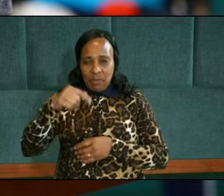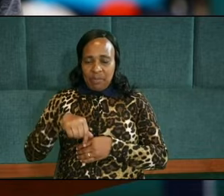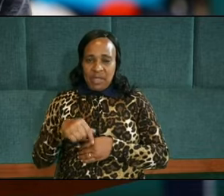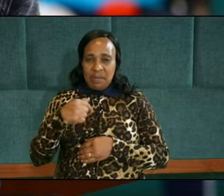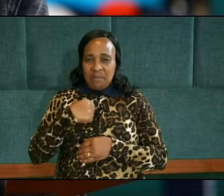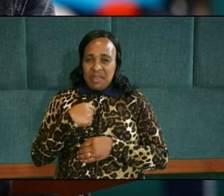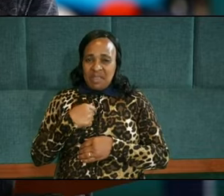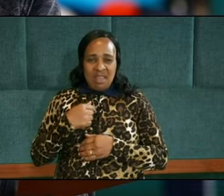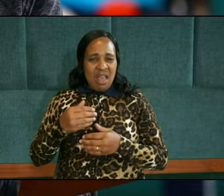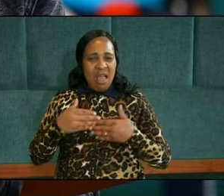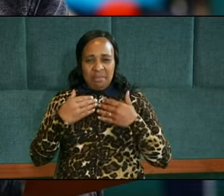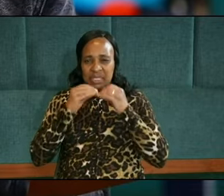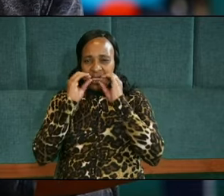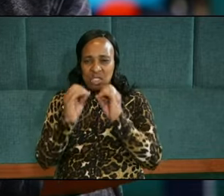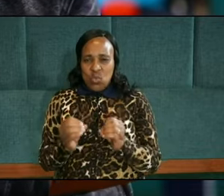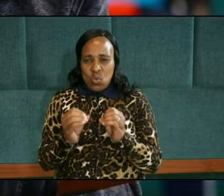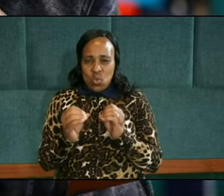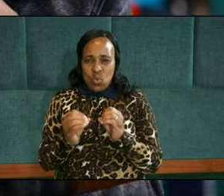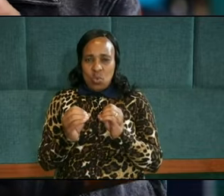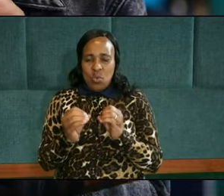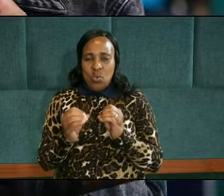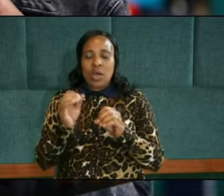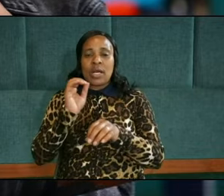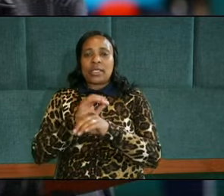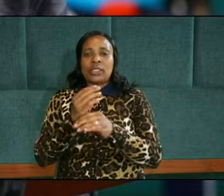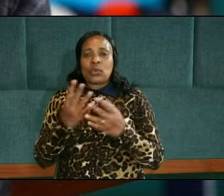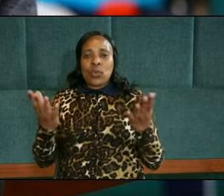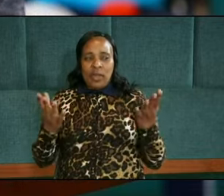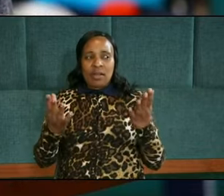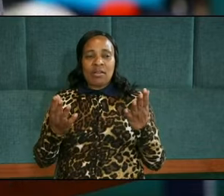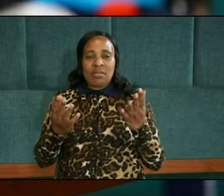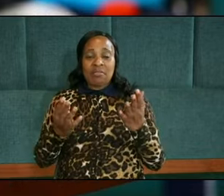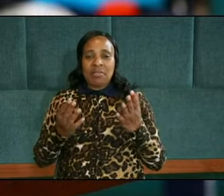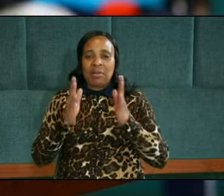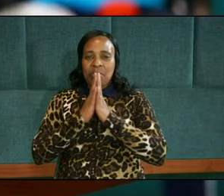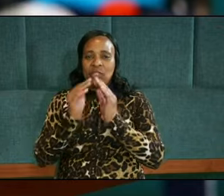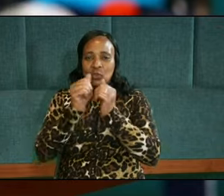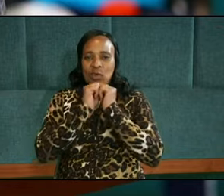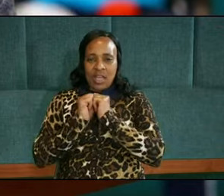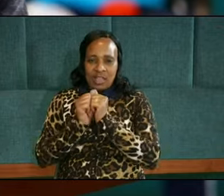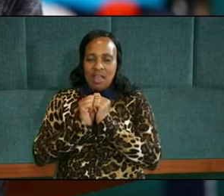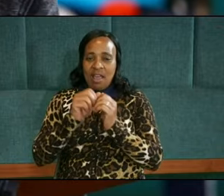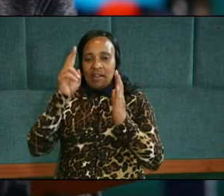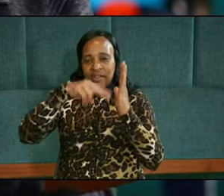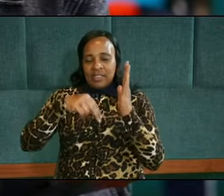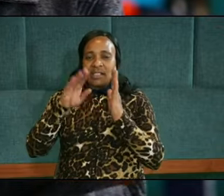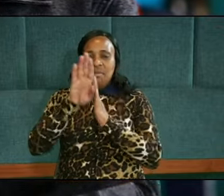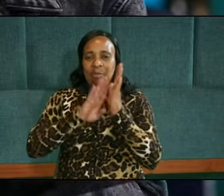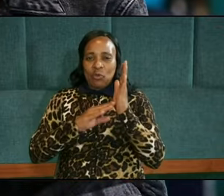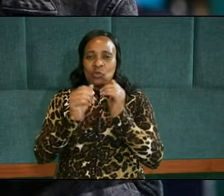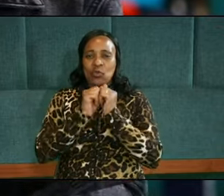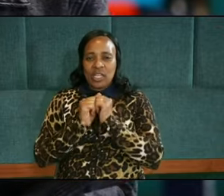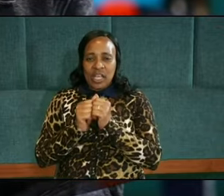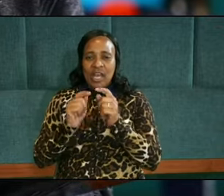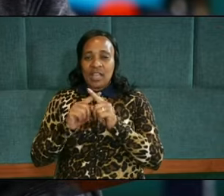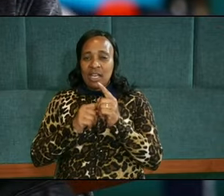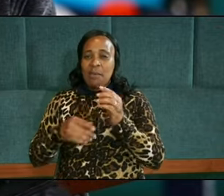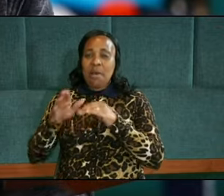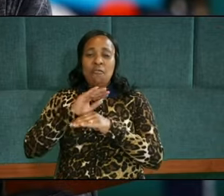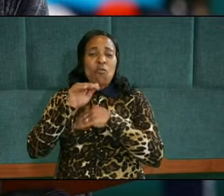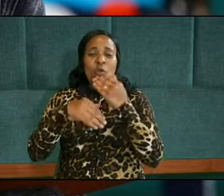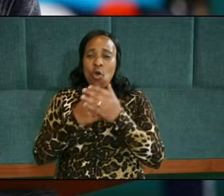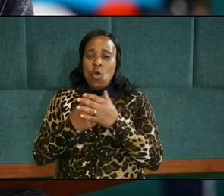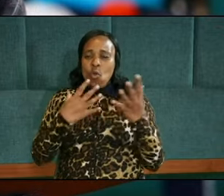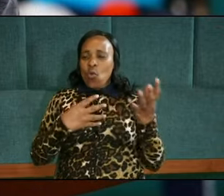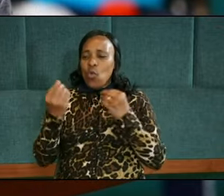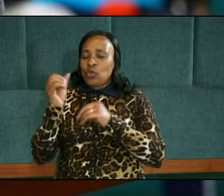am still not happy. At church, we are taught that we should pray together, read the Bible together, and above all, we shall go to